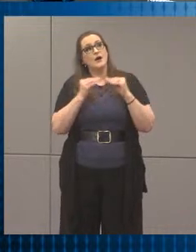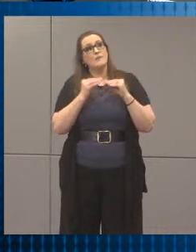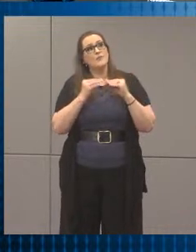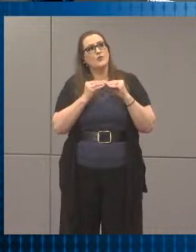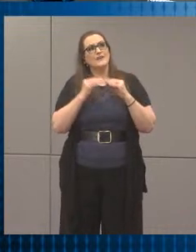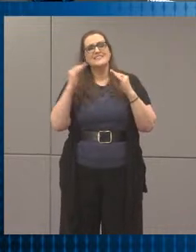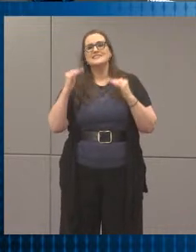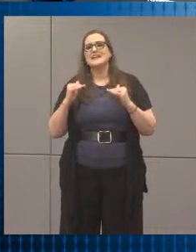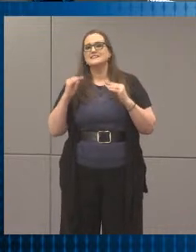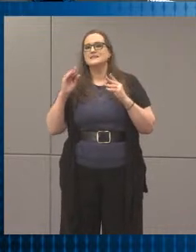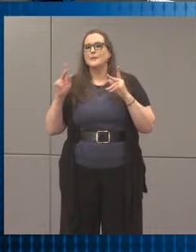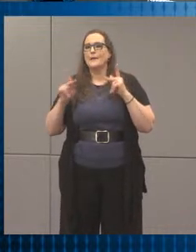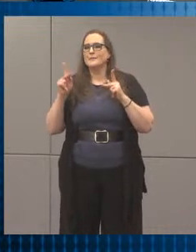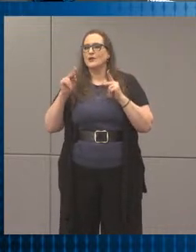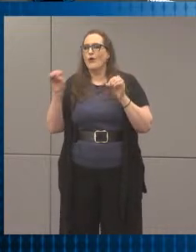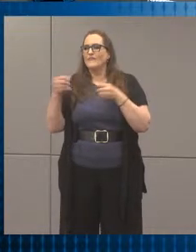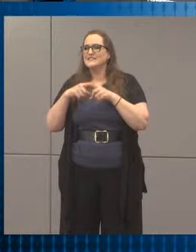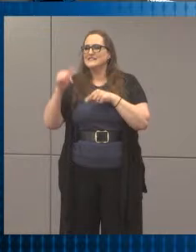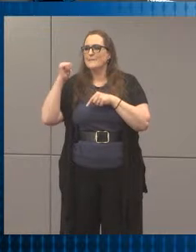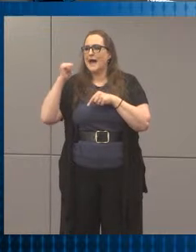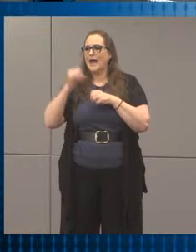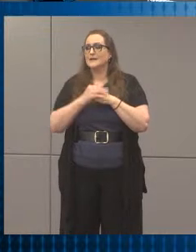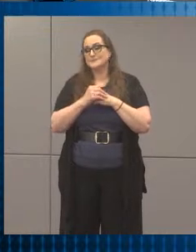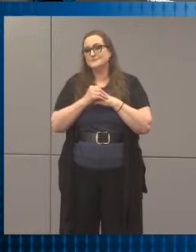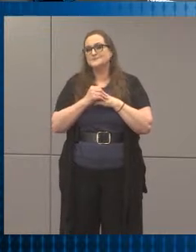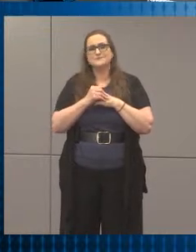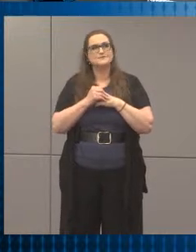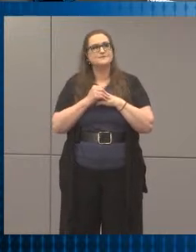less public offices in the back. So